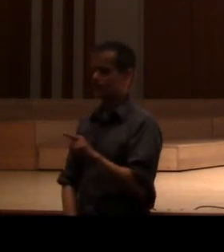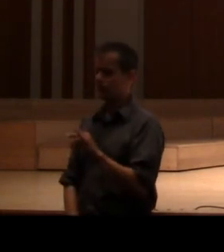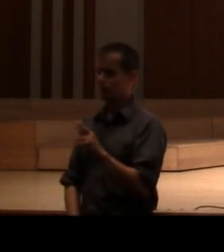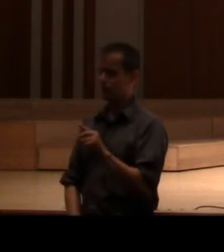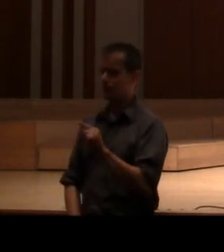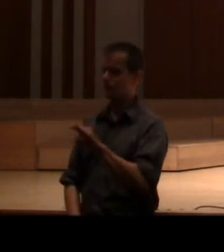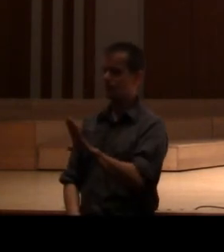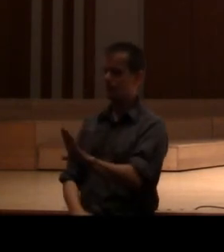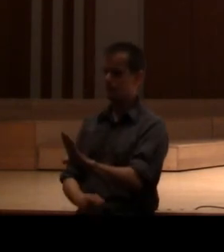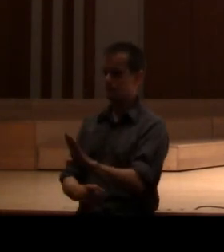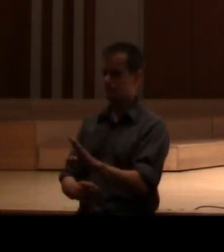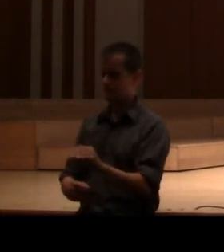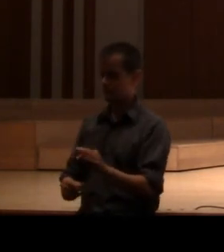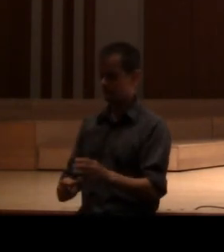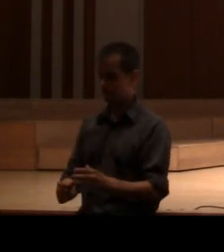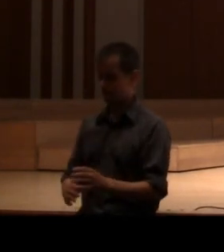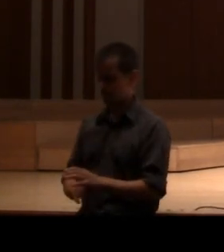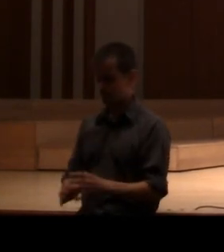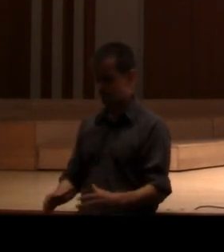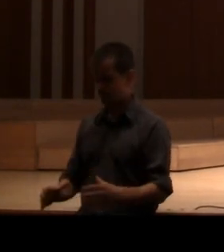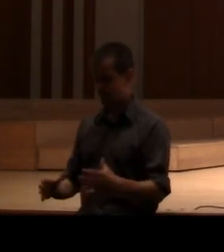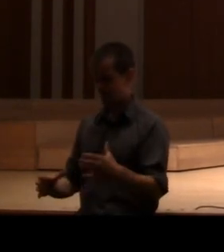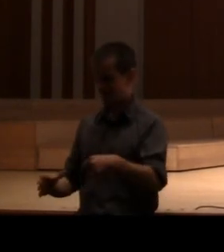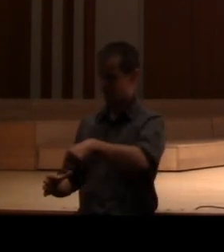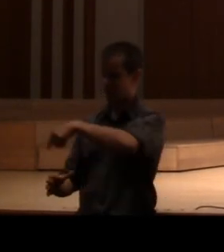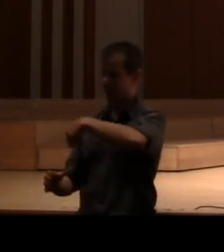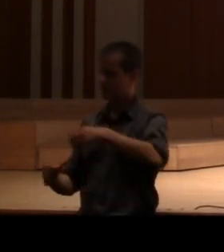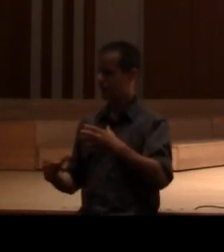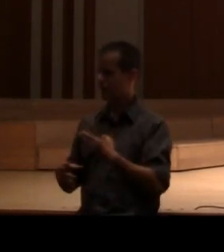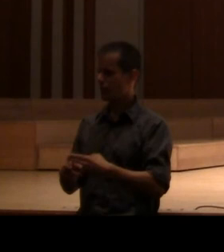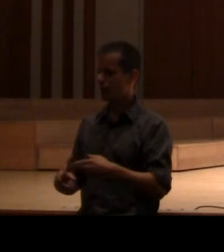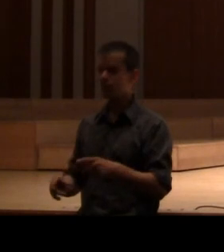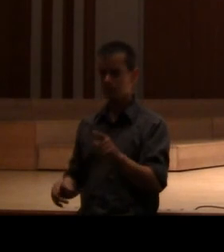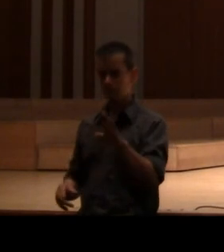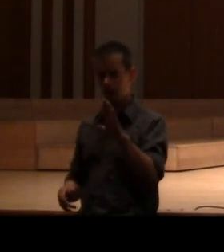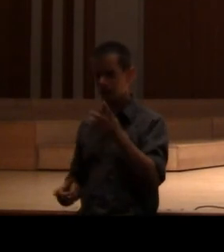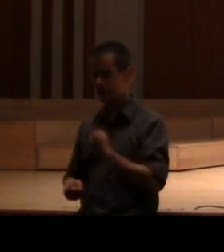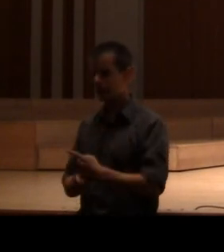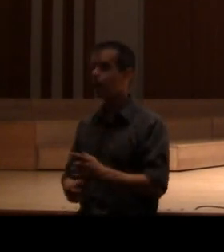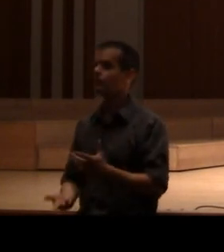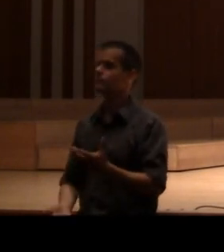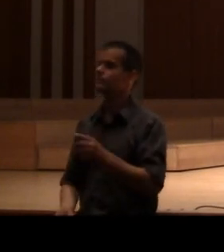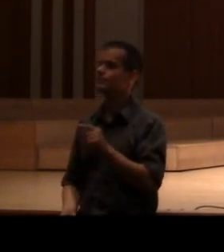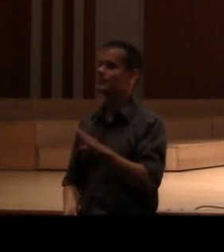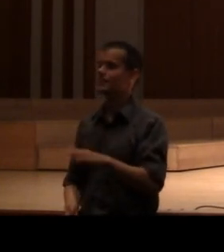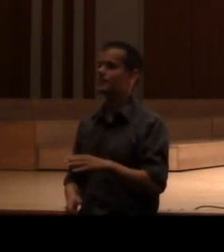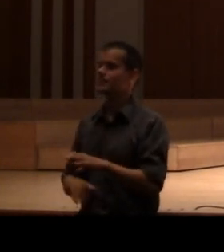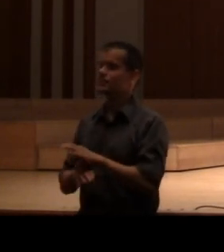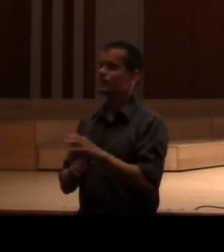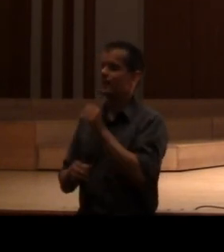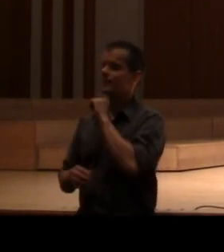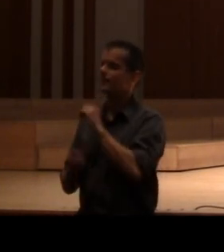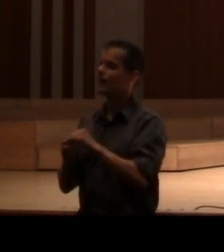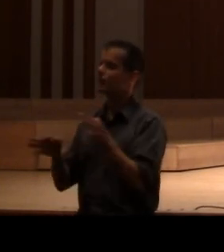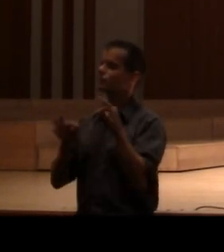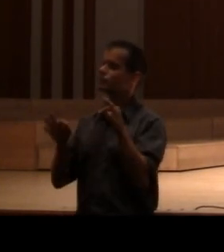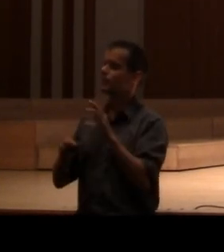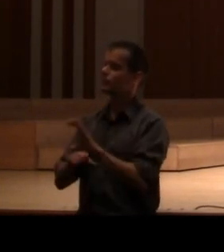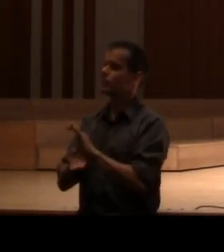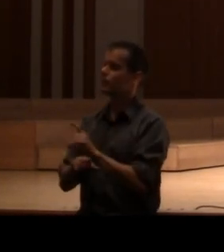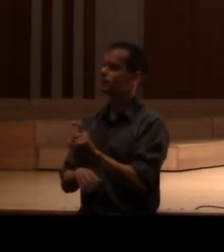word? Tub. Tub, okay, good. Tub of chocolate ice cream. How would you describe chocolate?